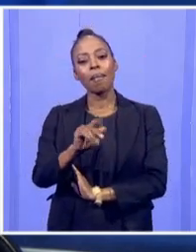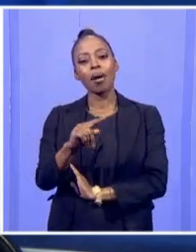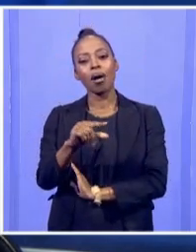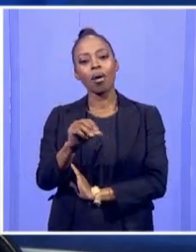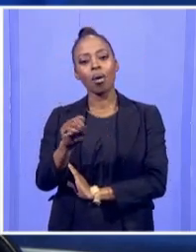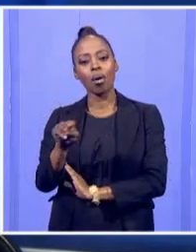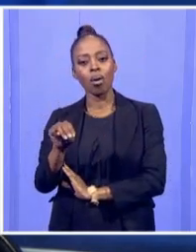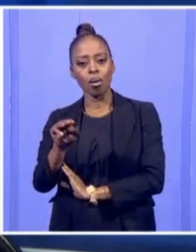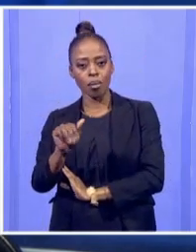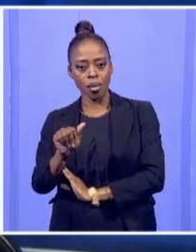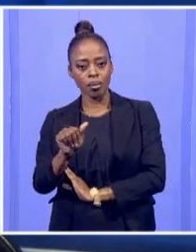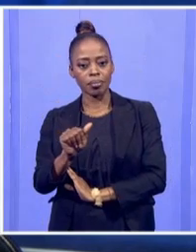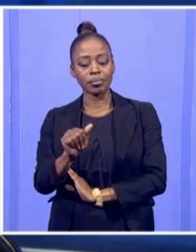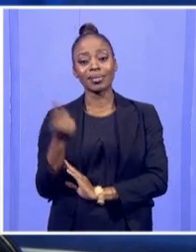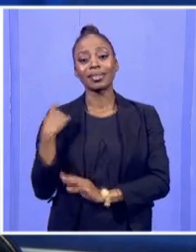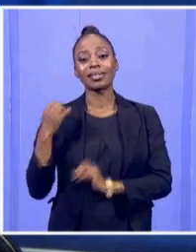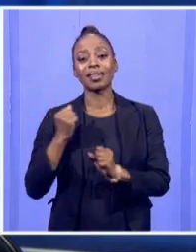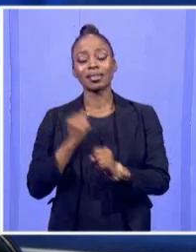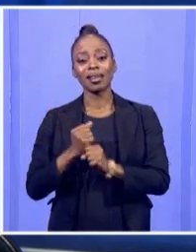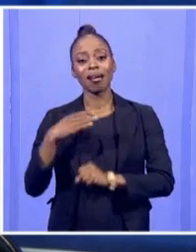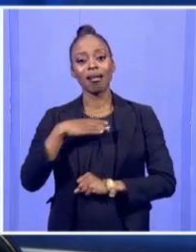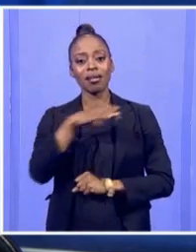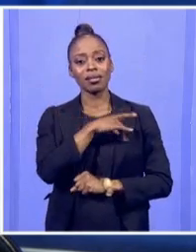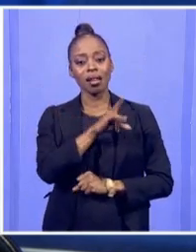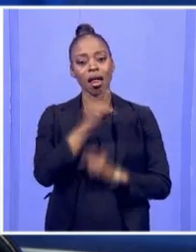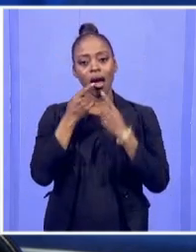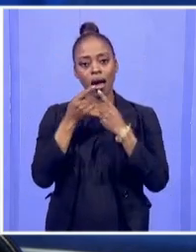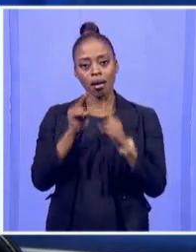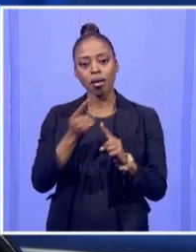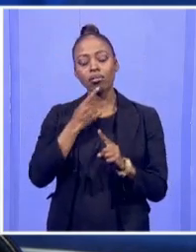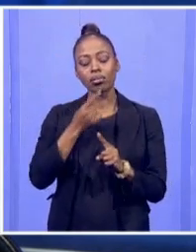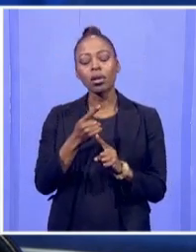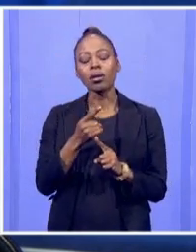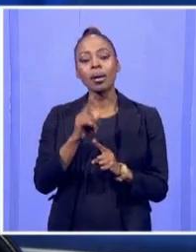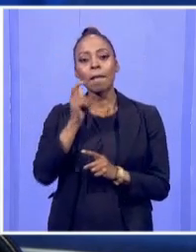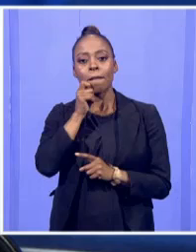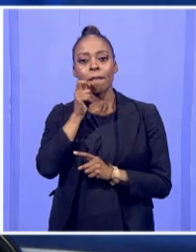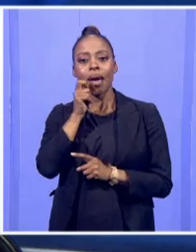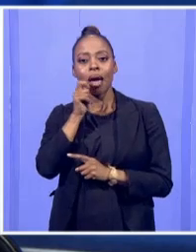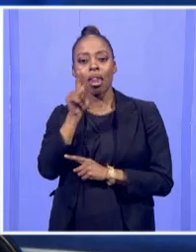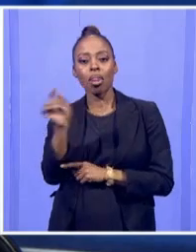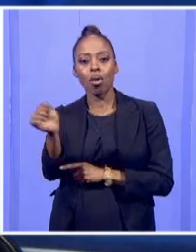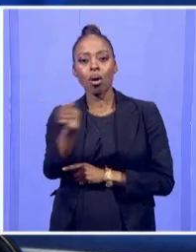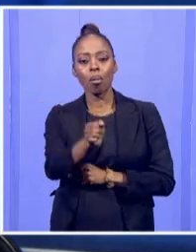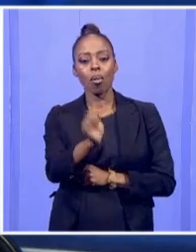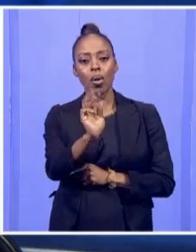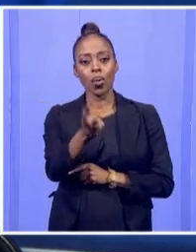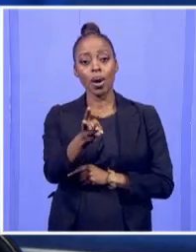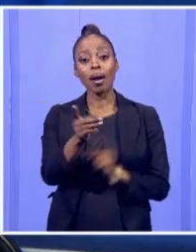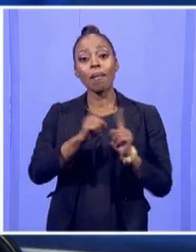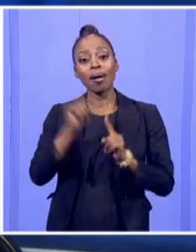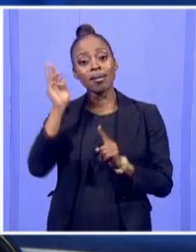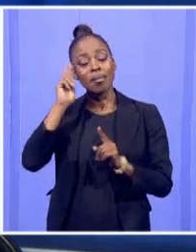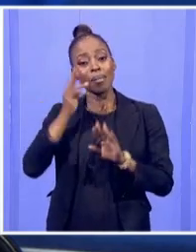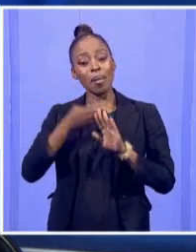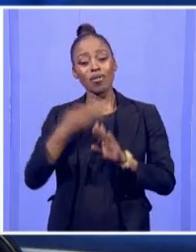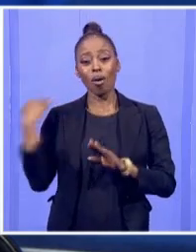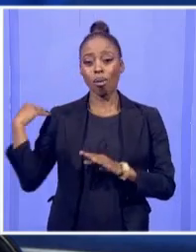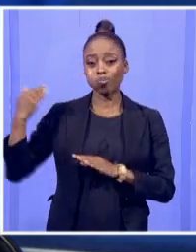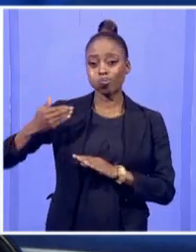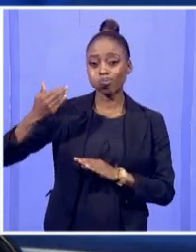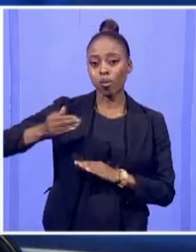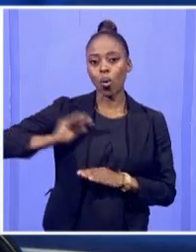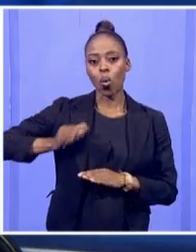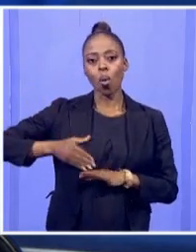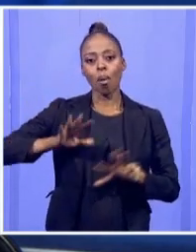Mpapatla Modjadji. Last year, the council announced its decision to install a male heir to the throne that had been occupied by queens for the